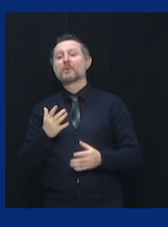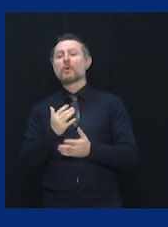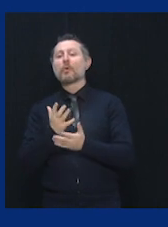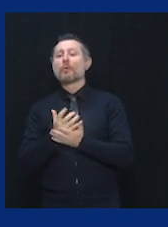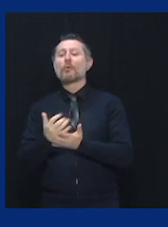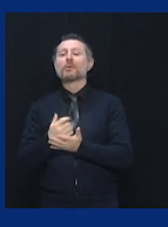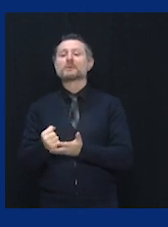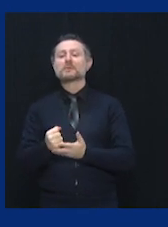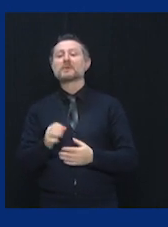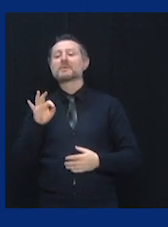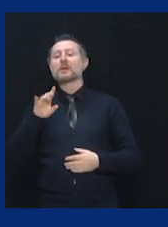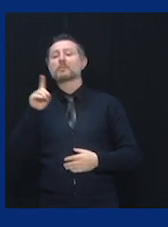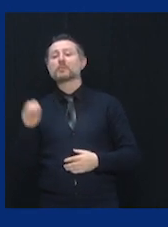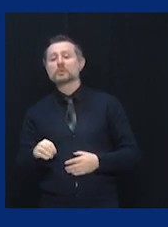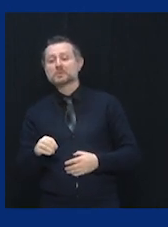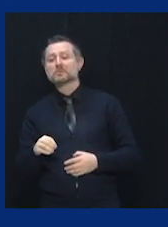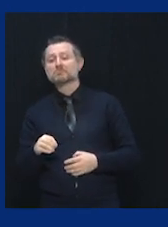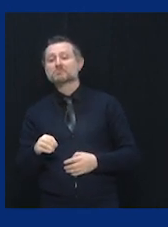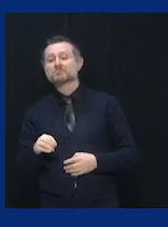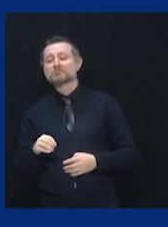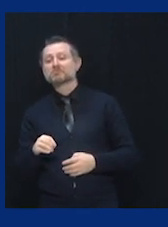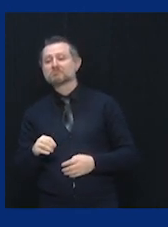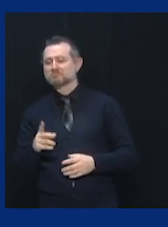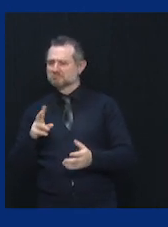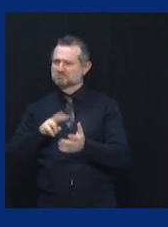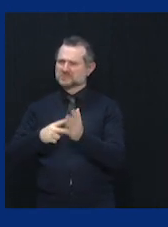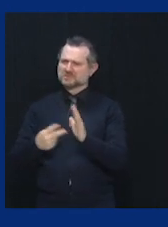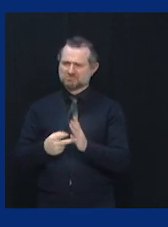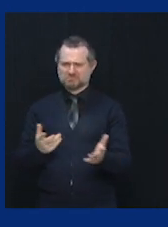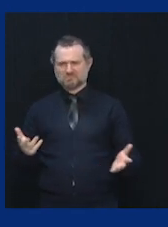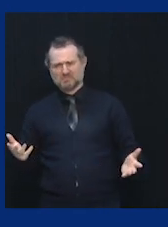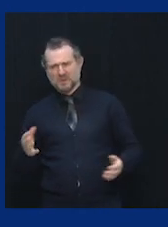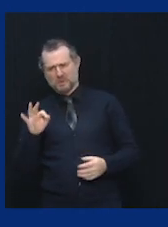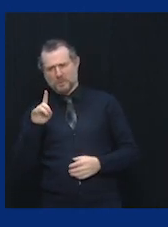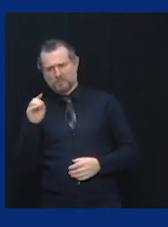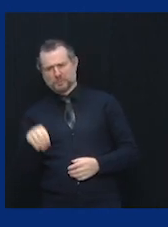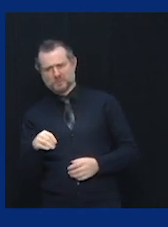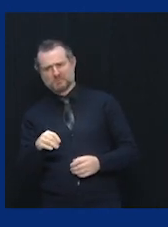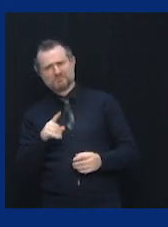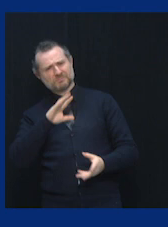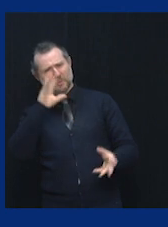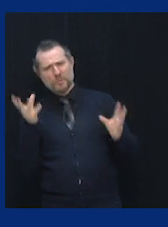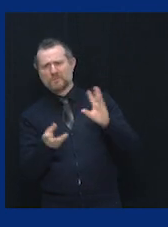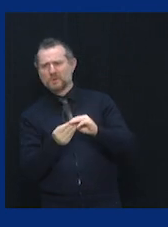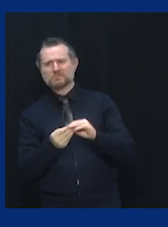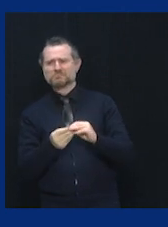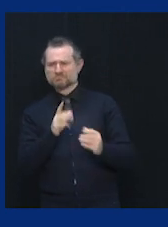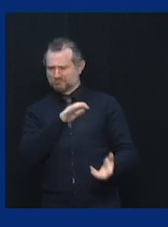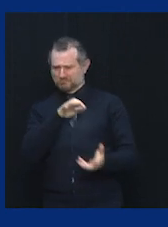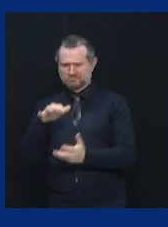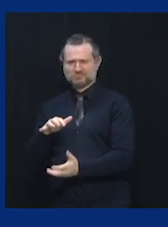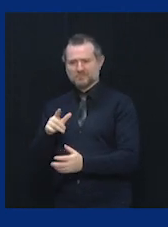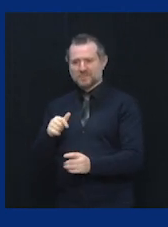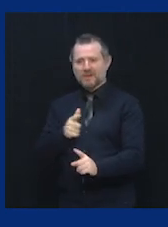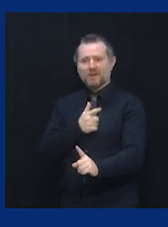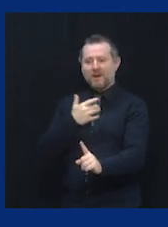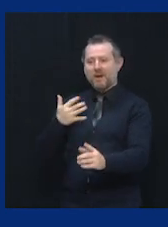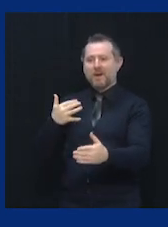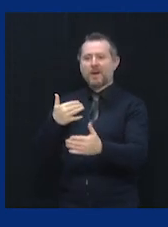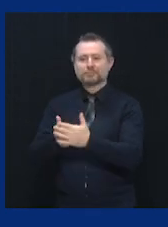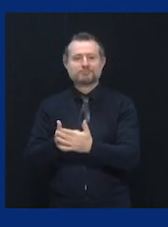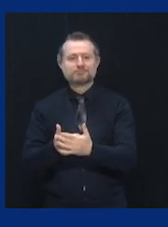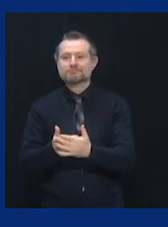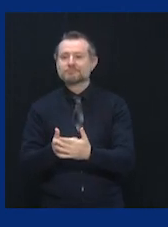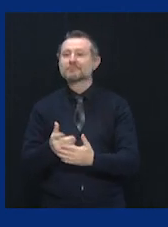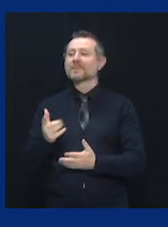our vaccine, that means we've used 91% of all the vaccine that we have received to date. And then